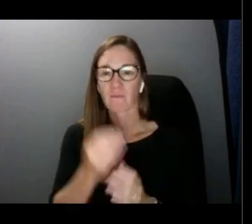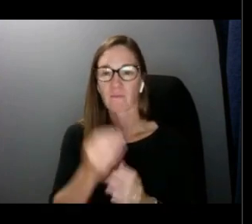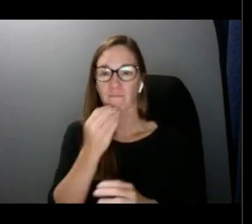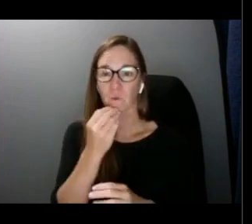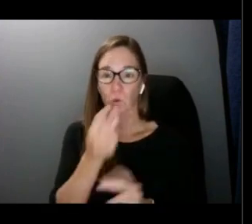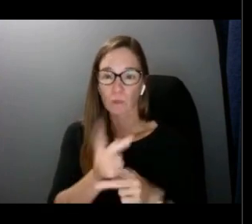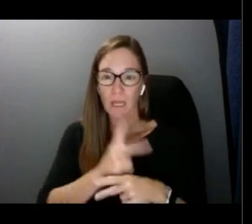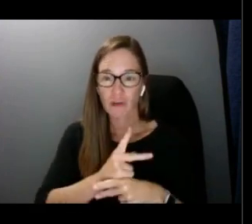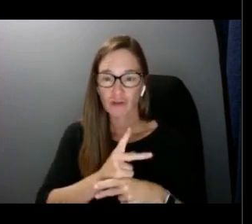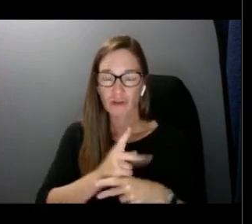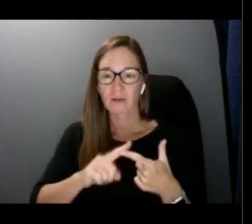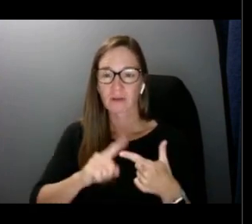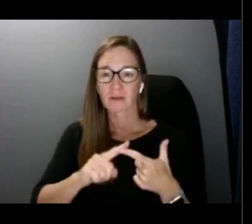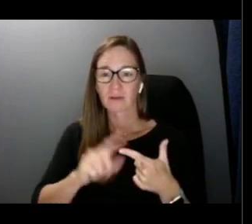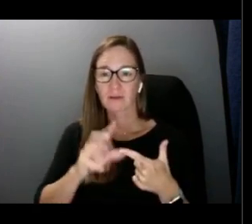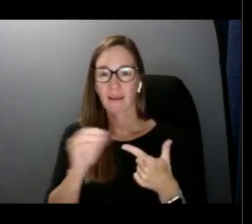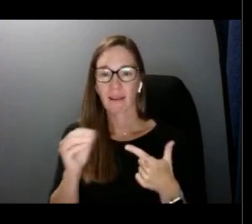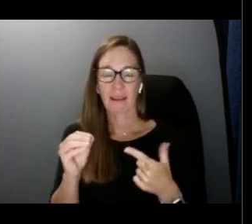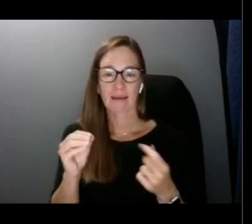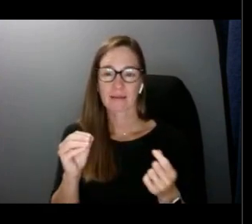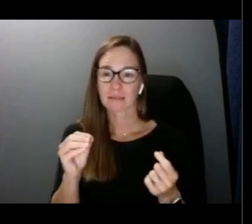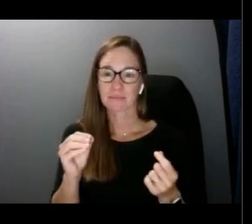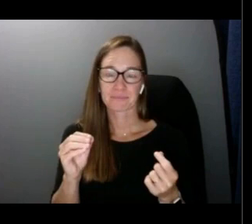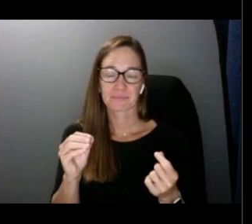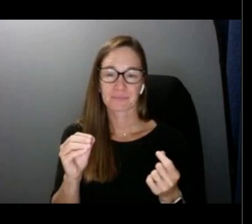production, and